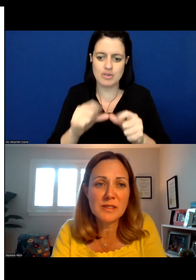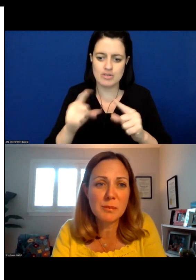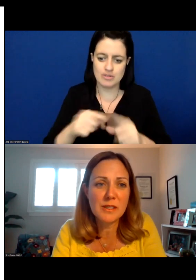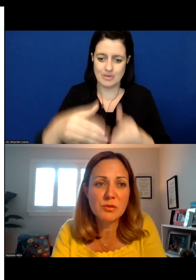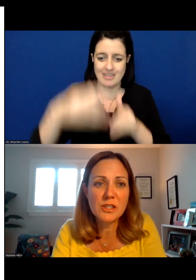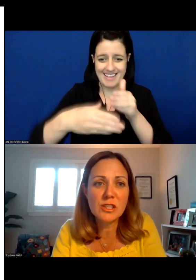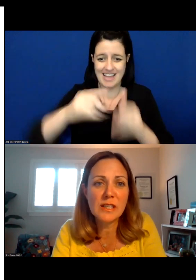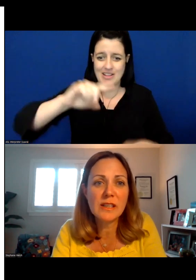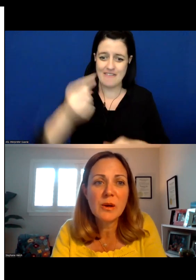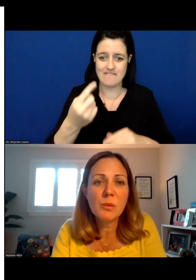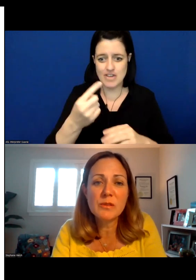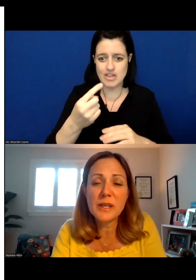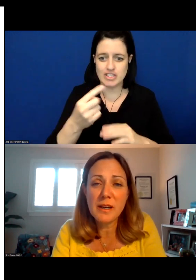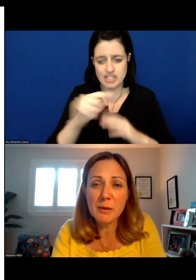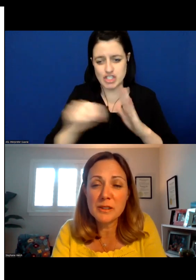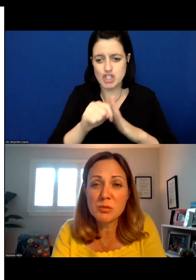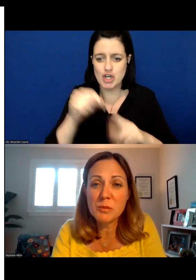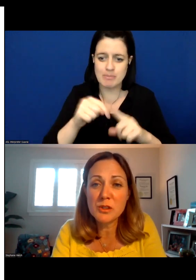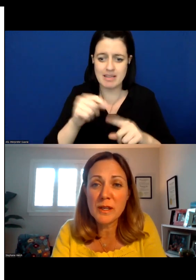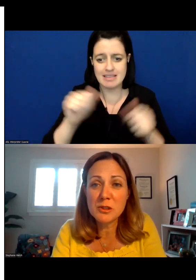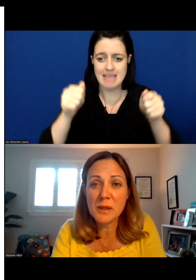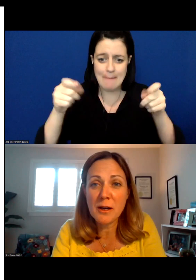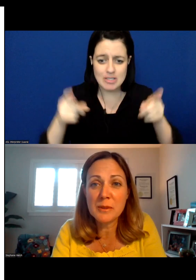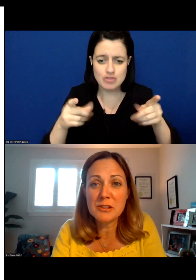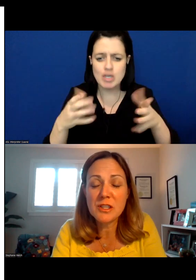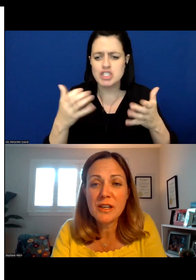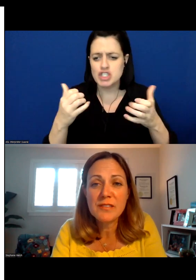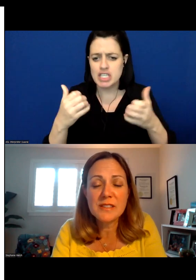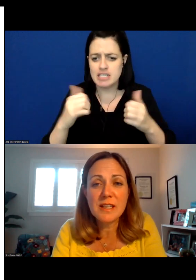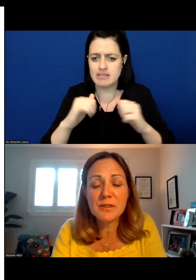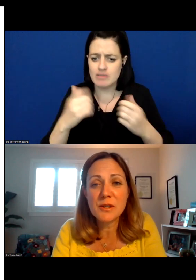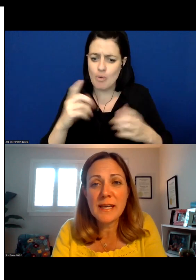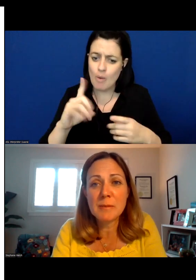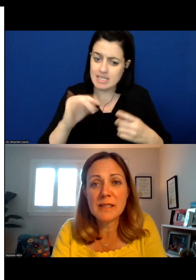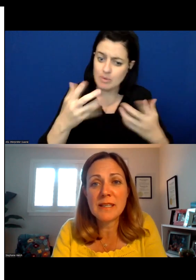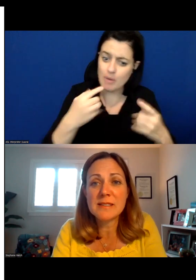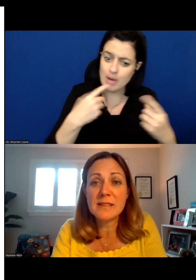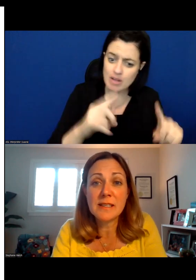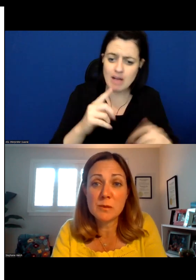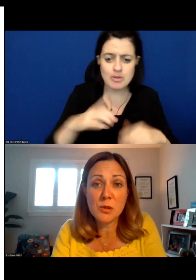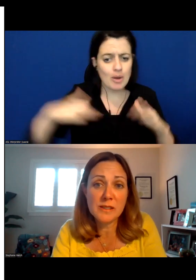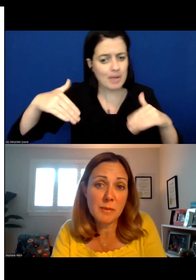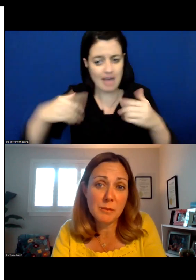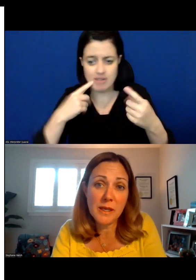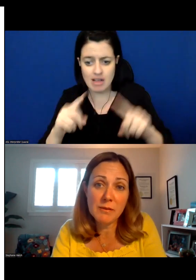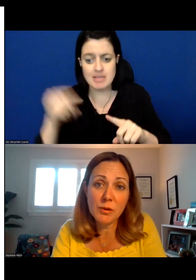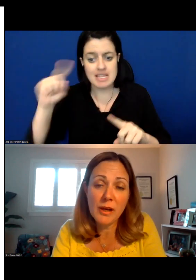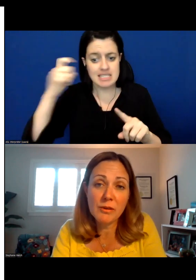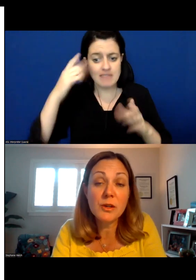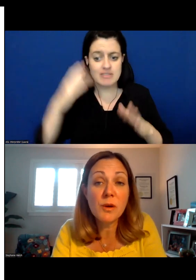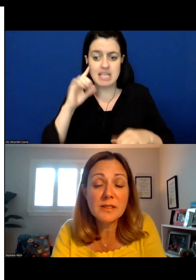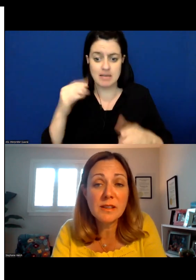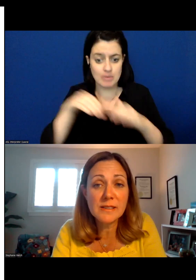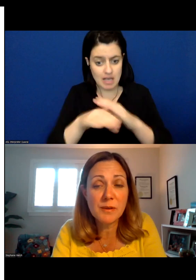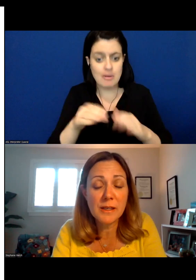term of this administration. What did we accomplish? What are we trying to accomplish? This governor came in and said that he was going to make behavioral